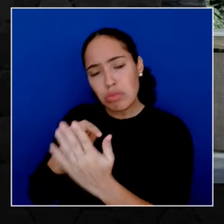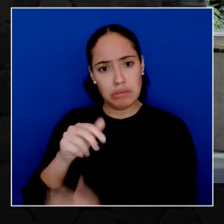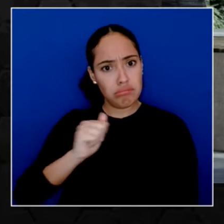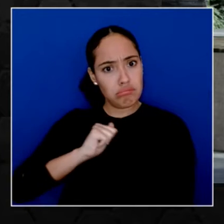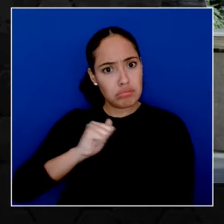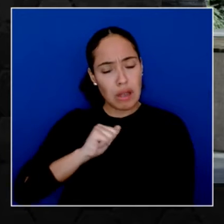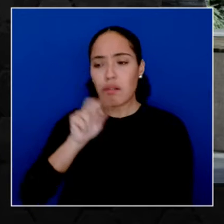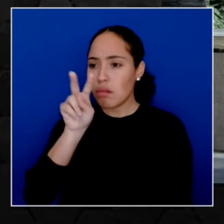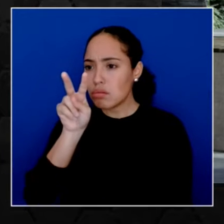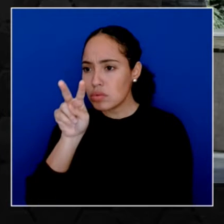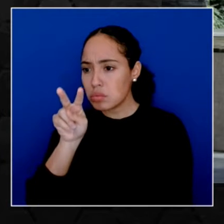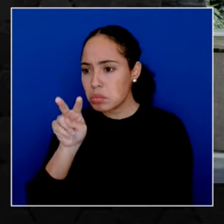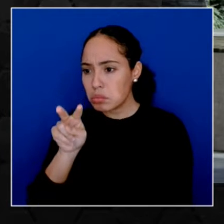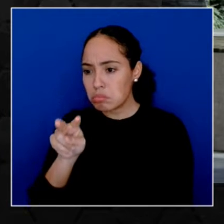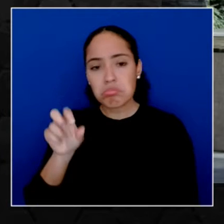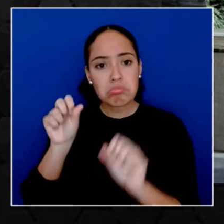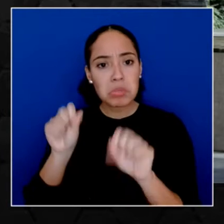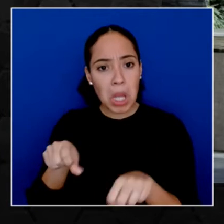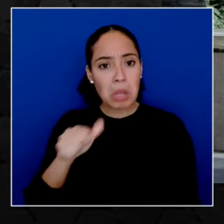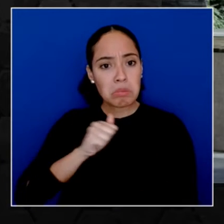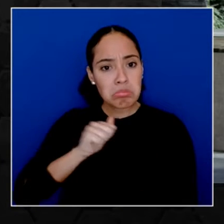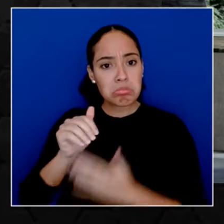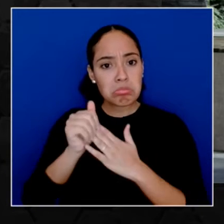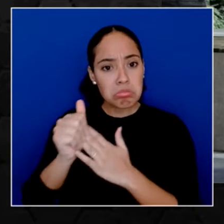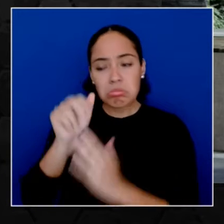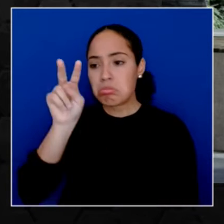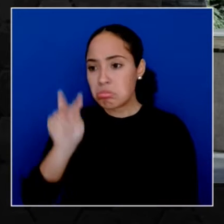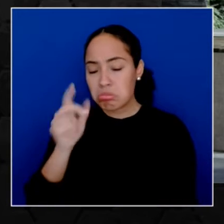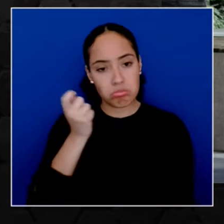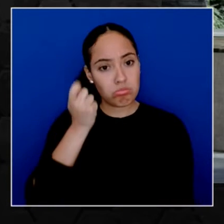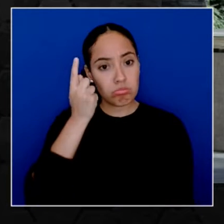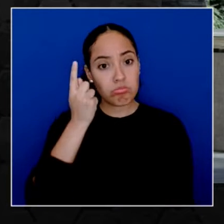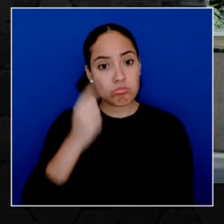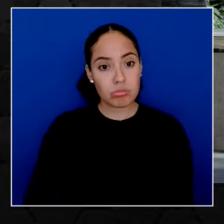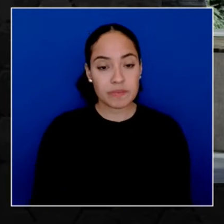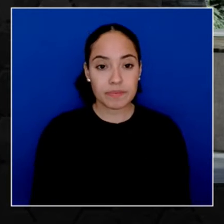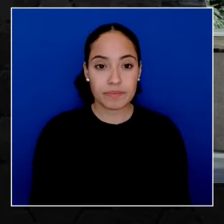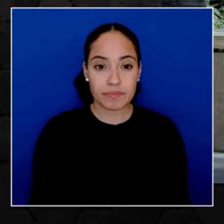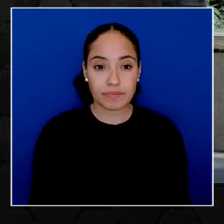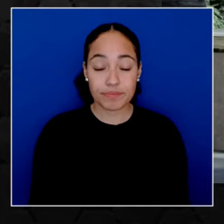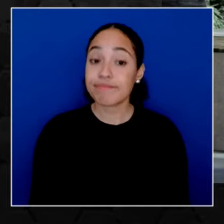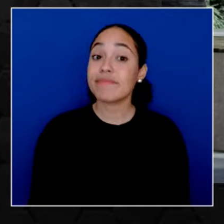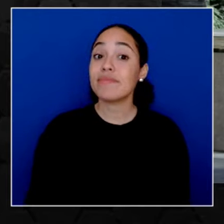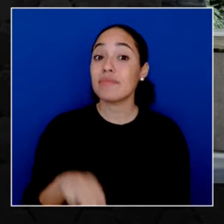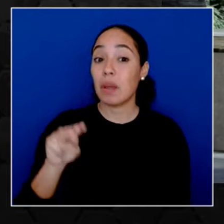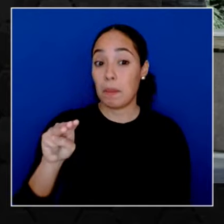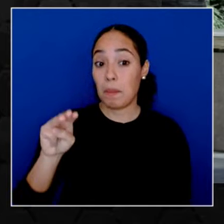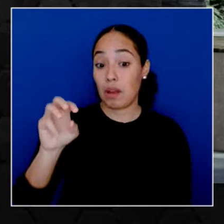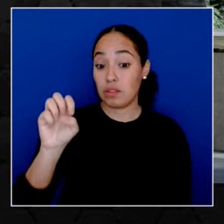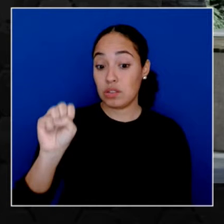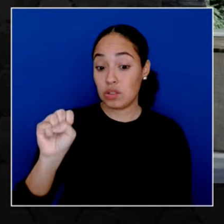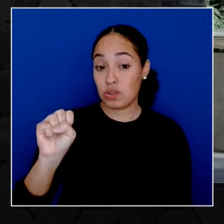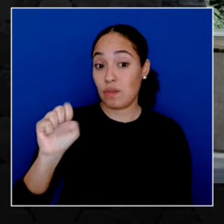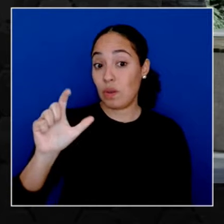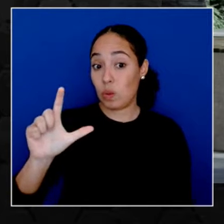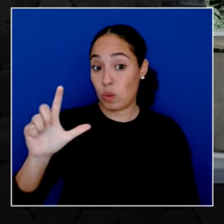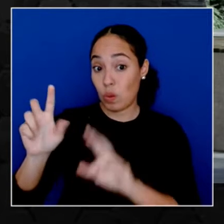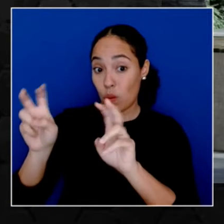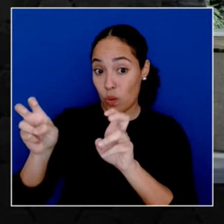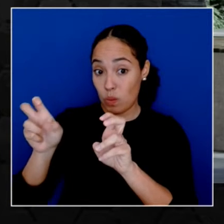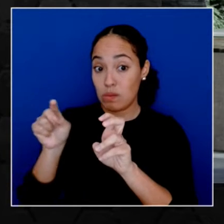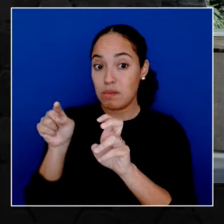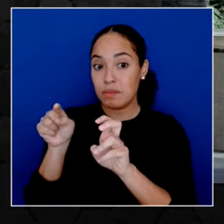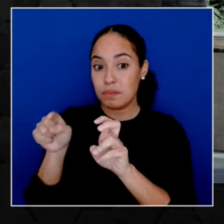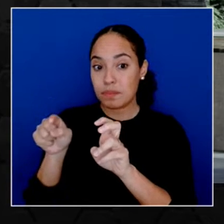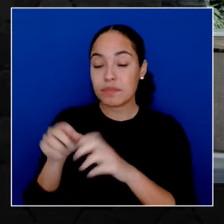yourself. And also one very good thing about Microsoft Learn is that when I did the another course, I could